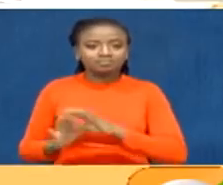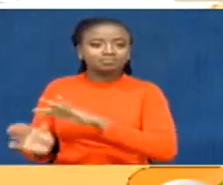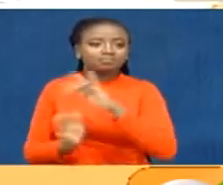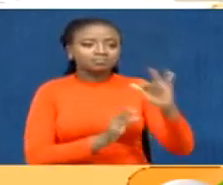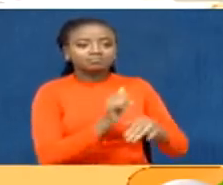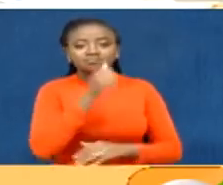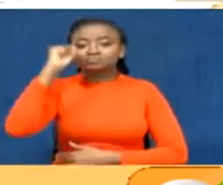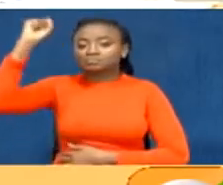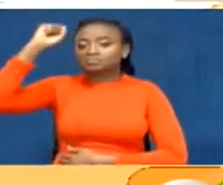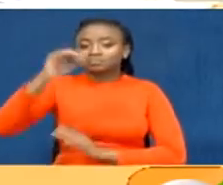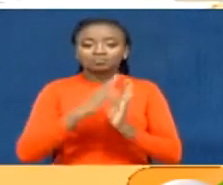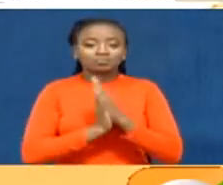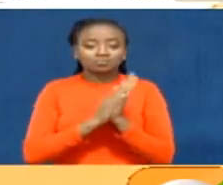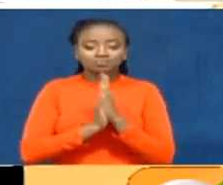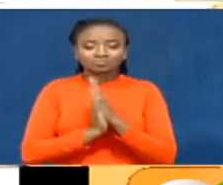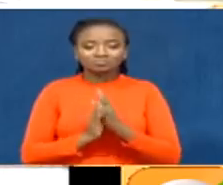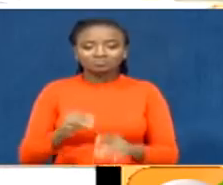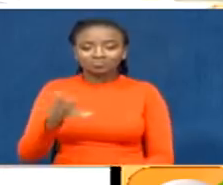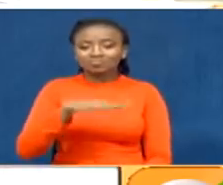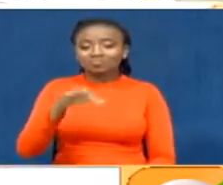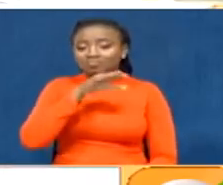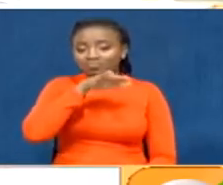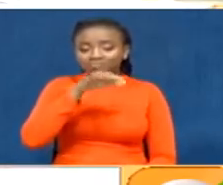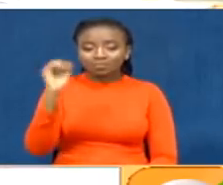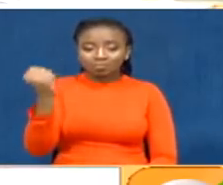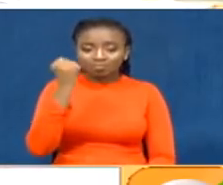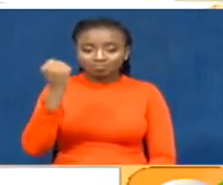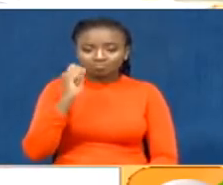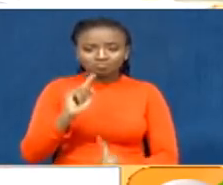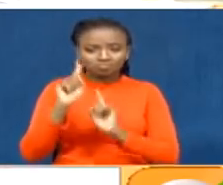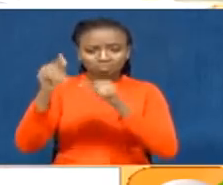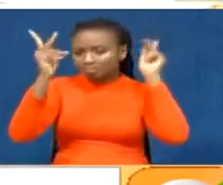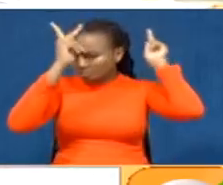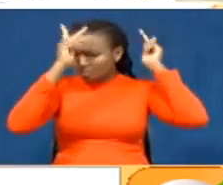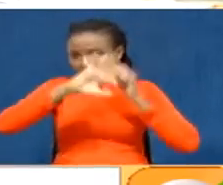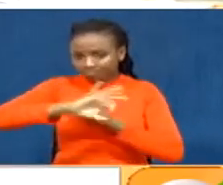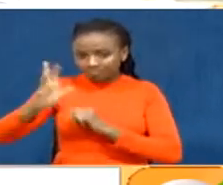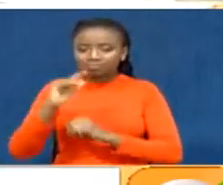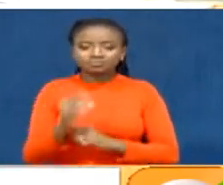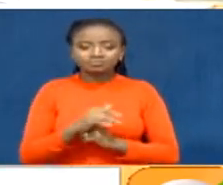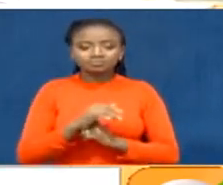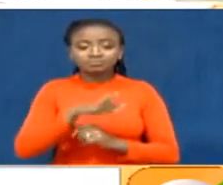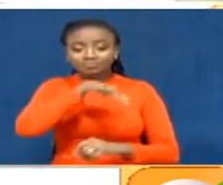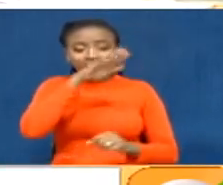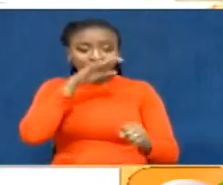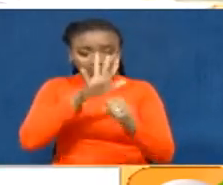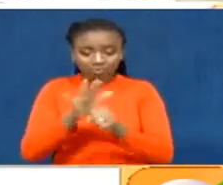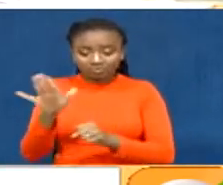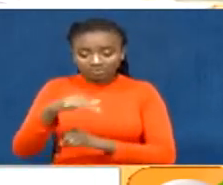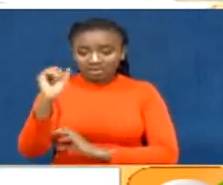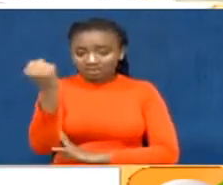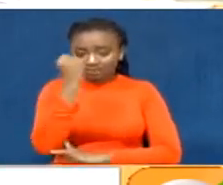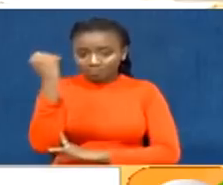On to politics now, and sugar politics dominated ODM leader Raila Odinga's tour of Kakamega County with a promise to revive